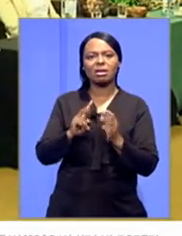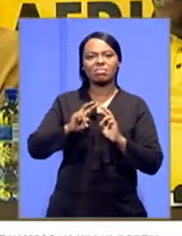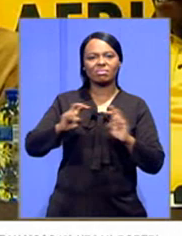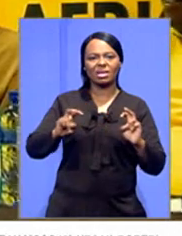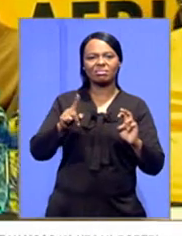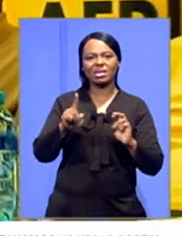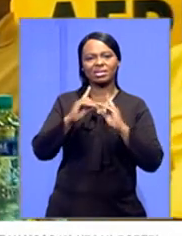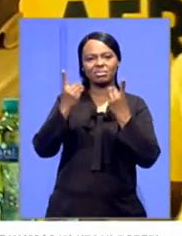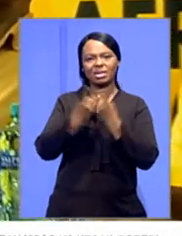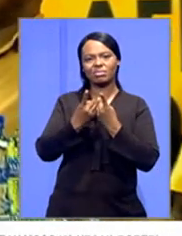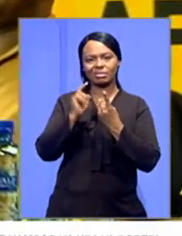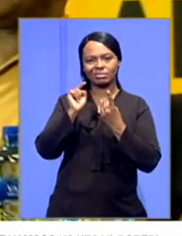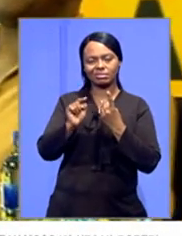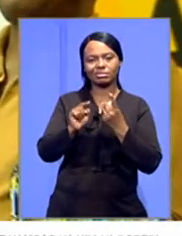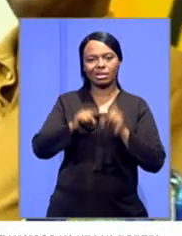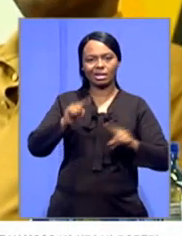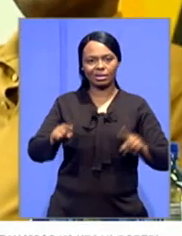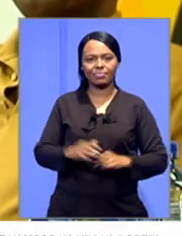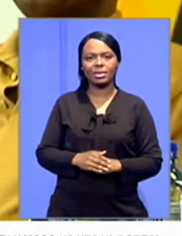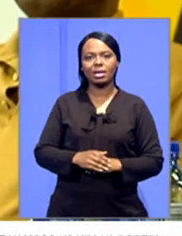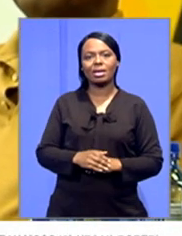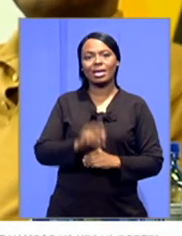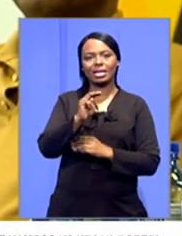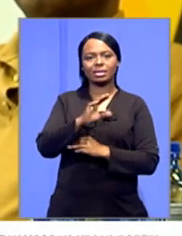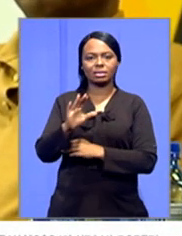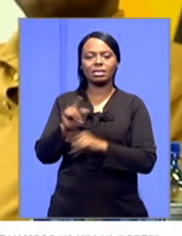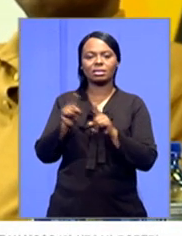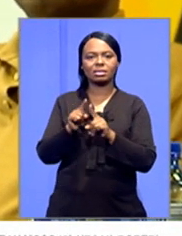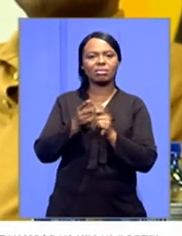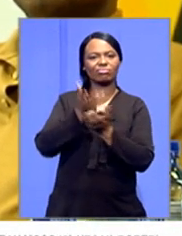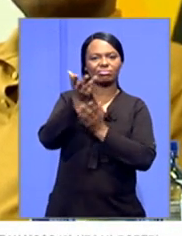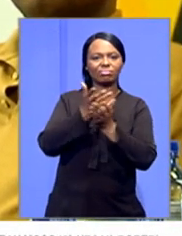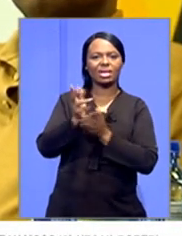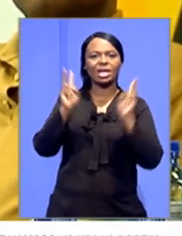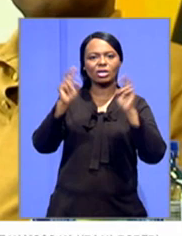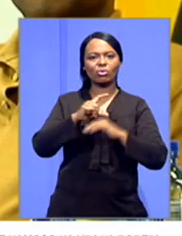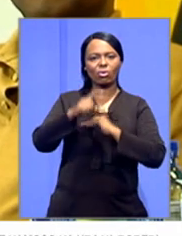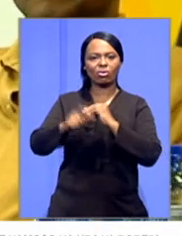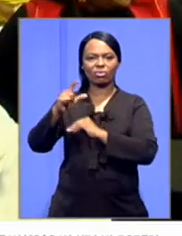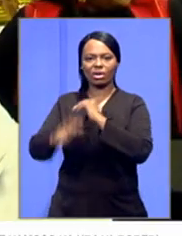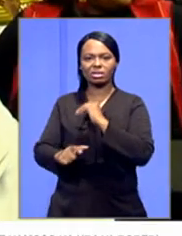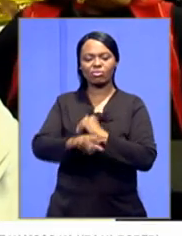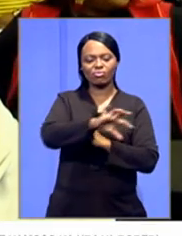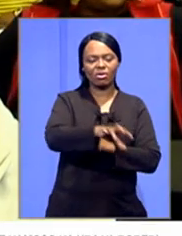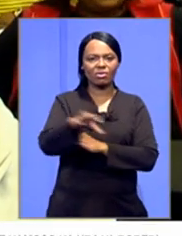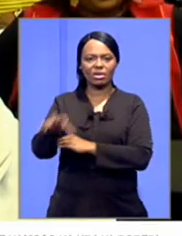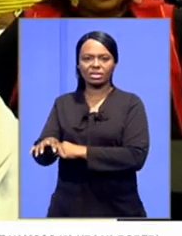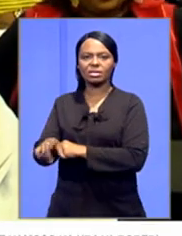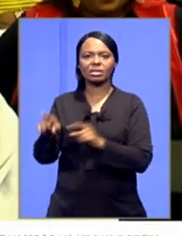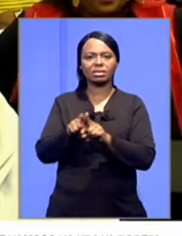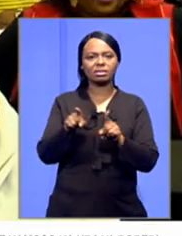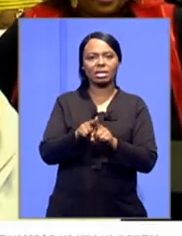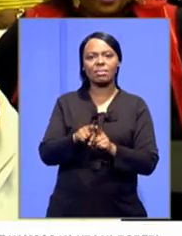puso. Komiti-khuduthamaga ya bosetšhaba ya lekoko e buisane gape ka maemo a di-conference tsa didika le diprofense go akaretsa